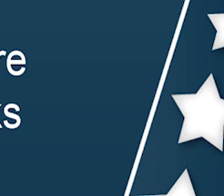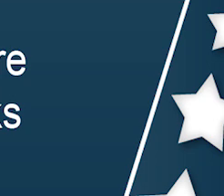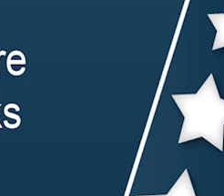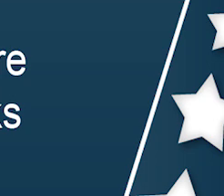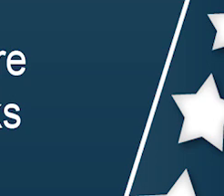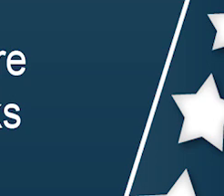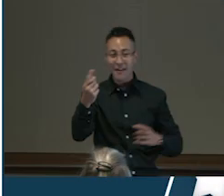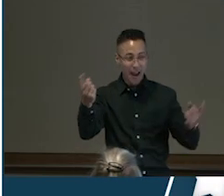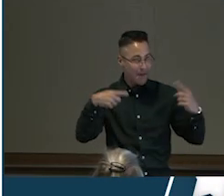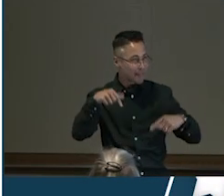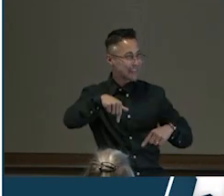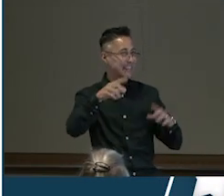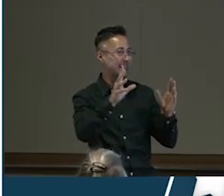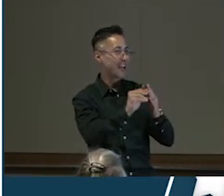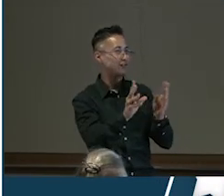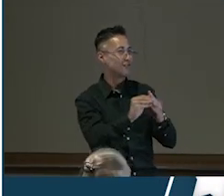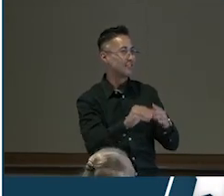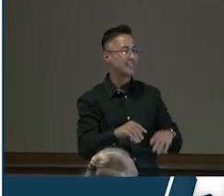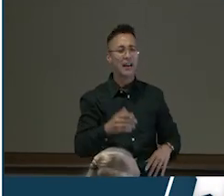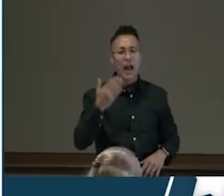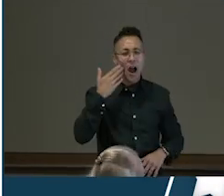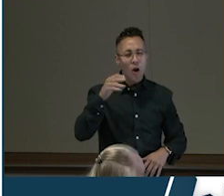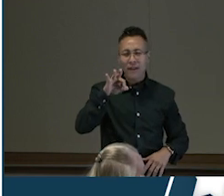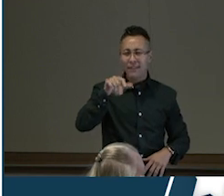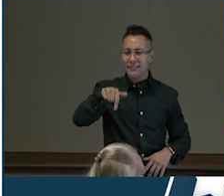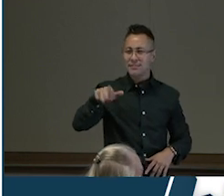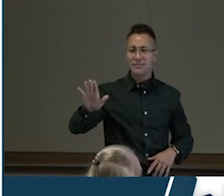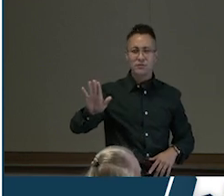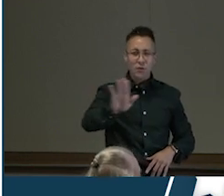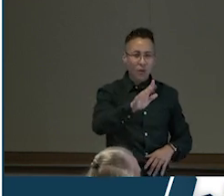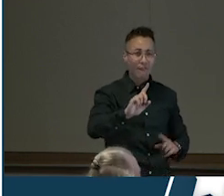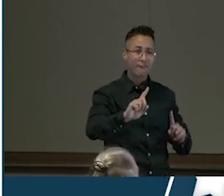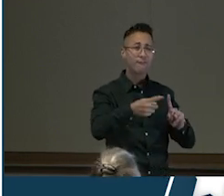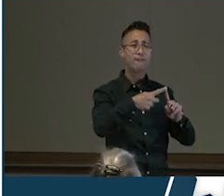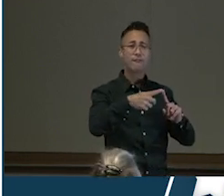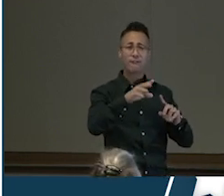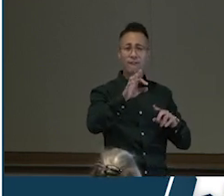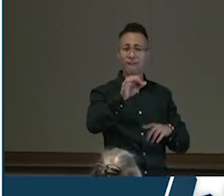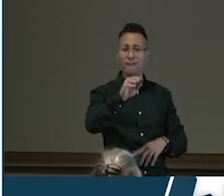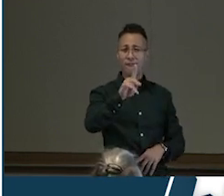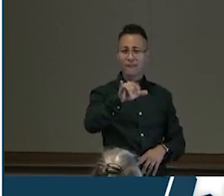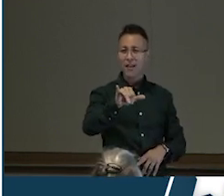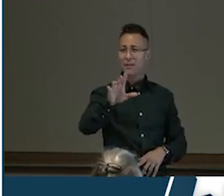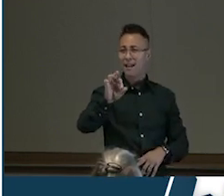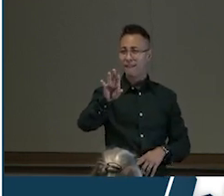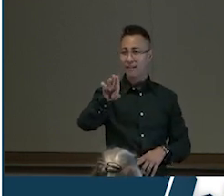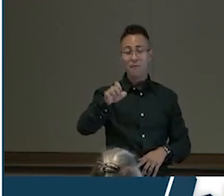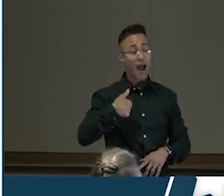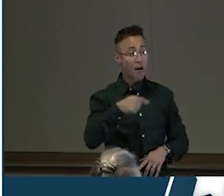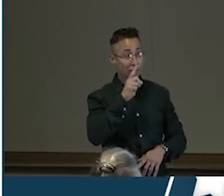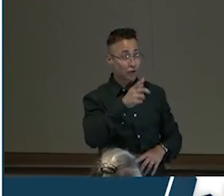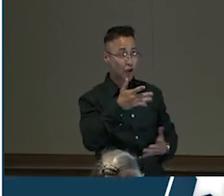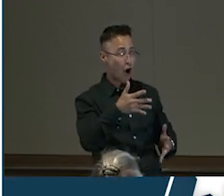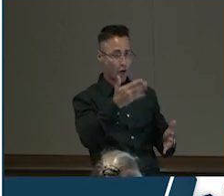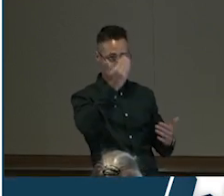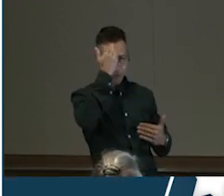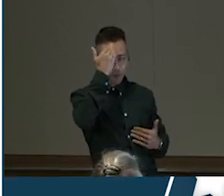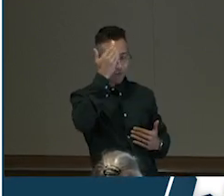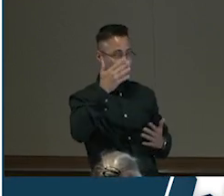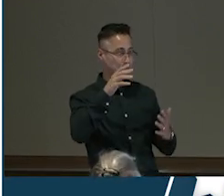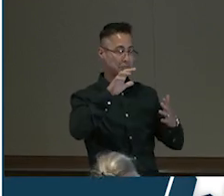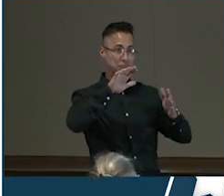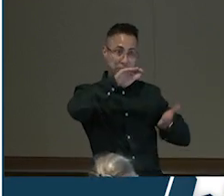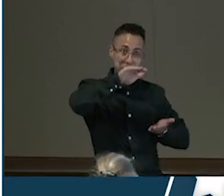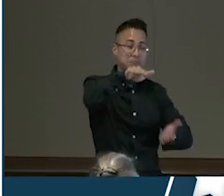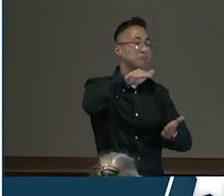to the session. I don't know if this is anybody's first family cafe, but I'm sure you guys are either used to getting information overload at times